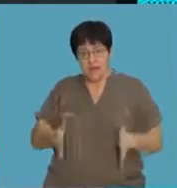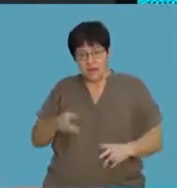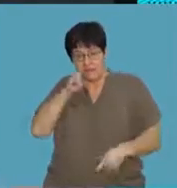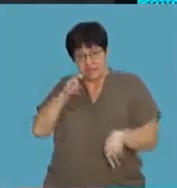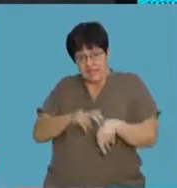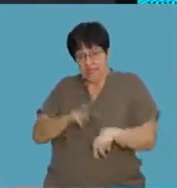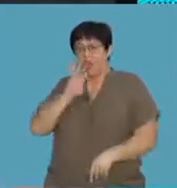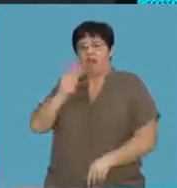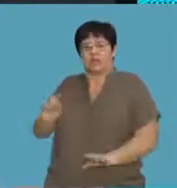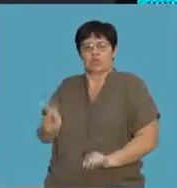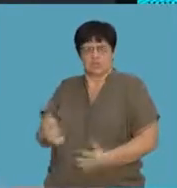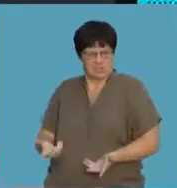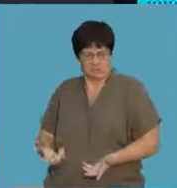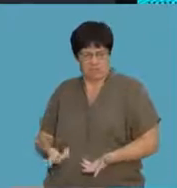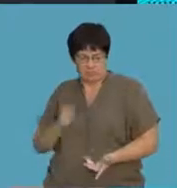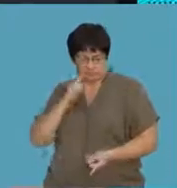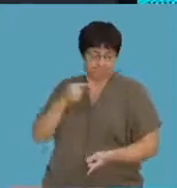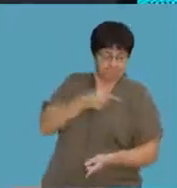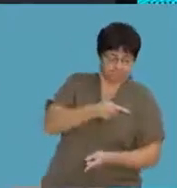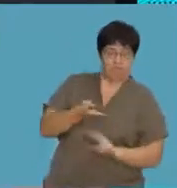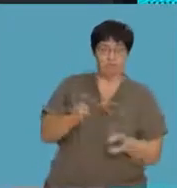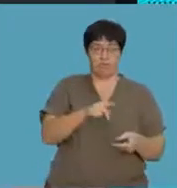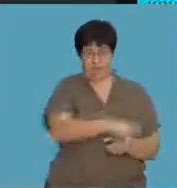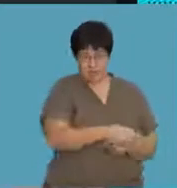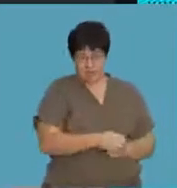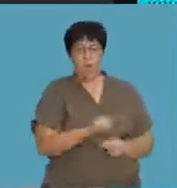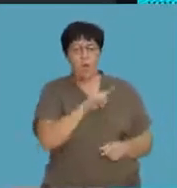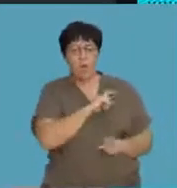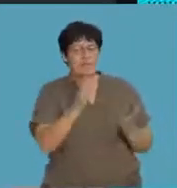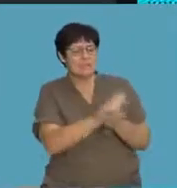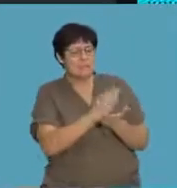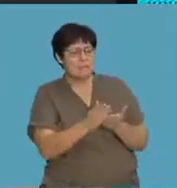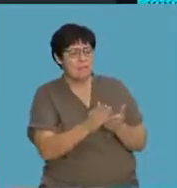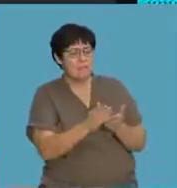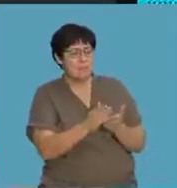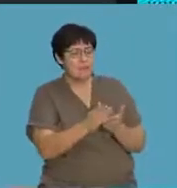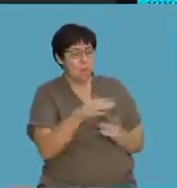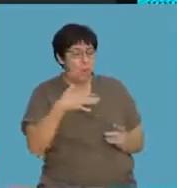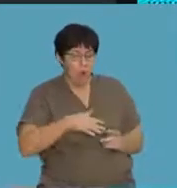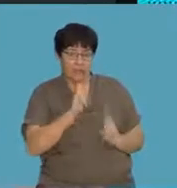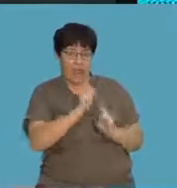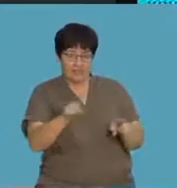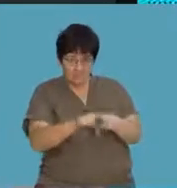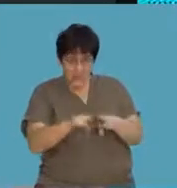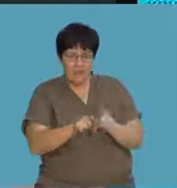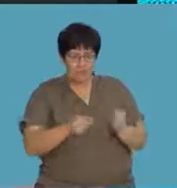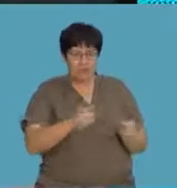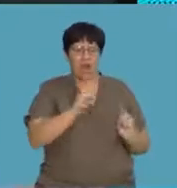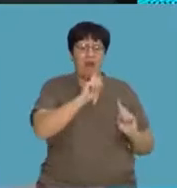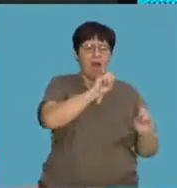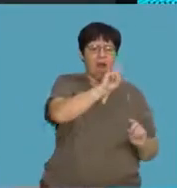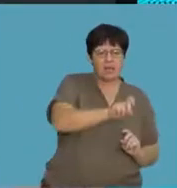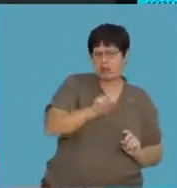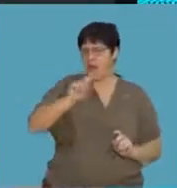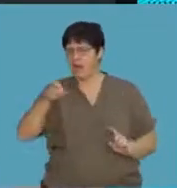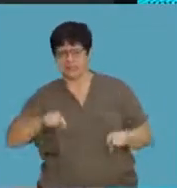different sources will obviously, phrase the same definition maybe in a different way. But beyond that, understanding the